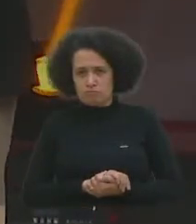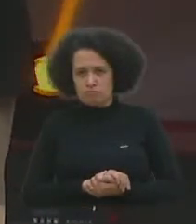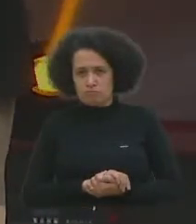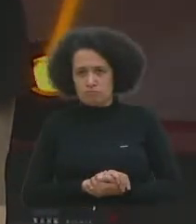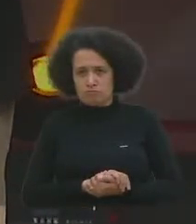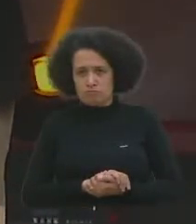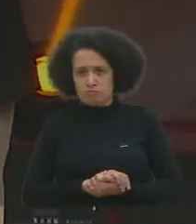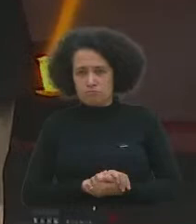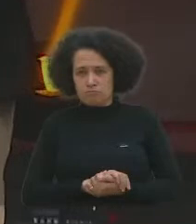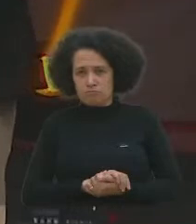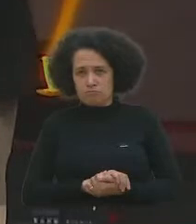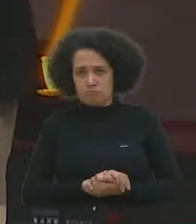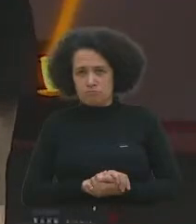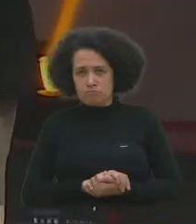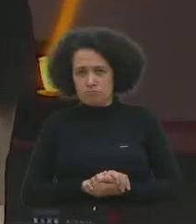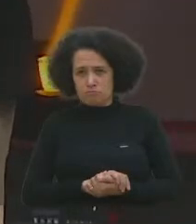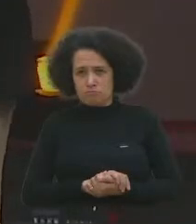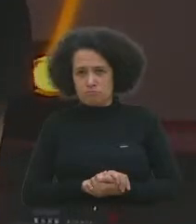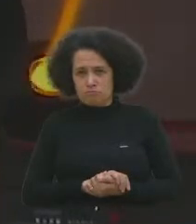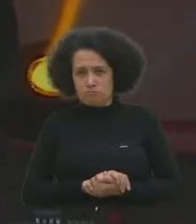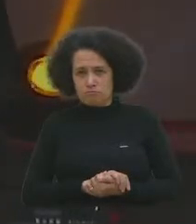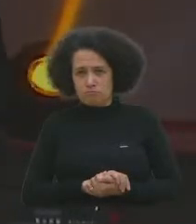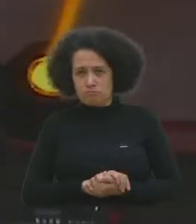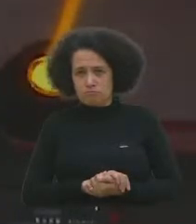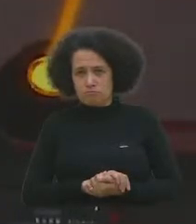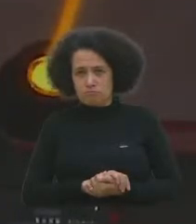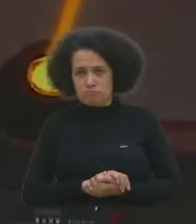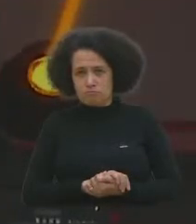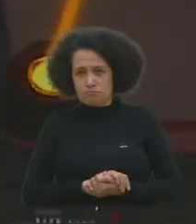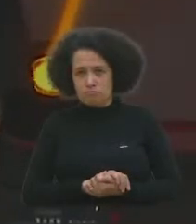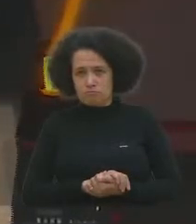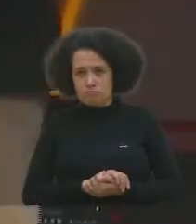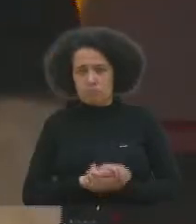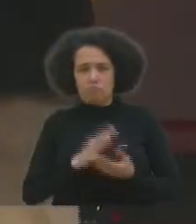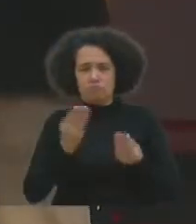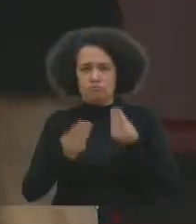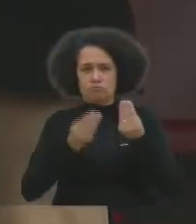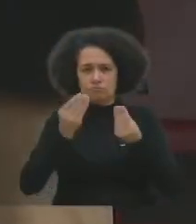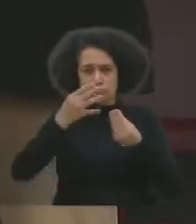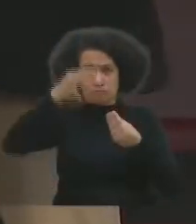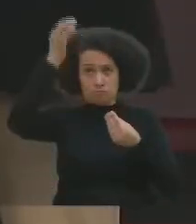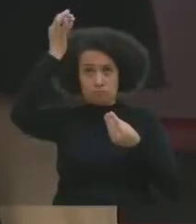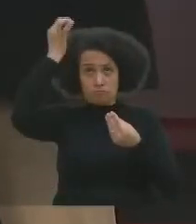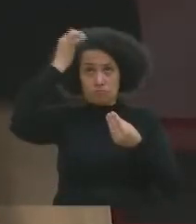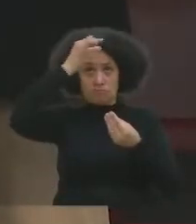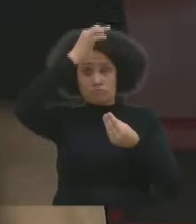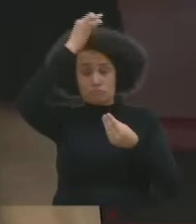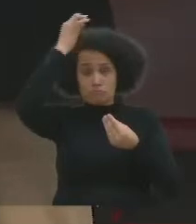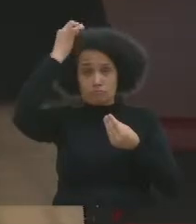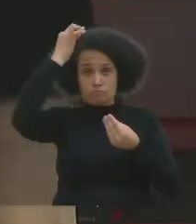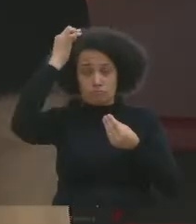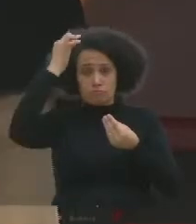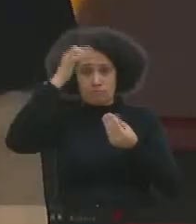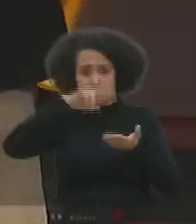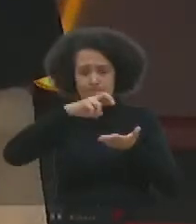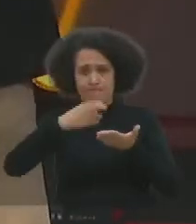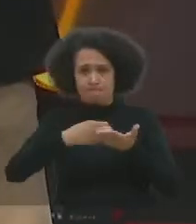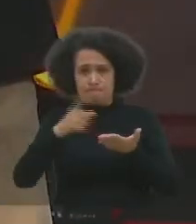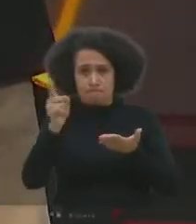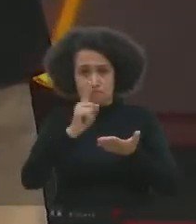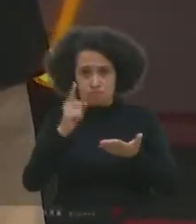are personal and immortal creatures. Então, como espíritos imortais, eternos, os anjos, eles